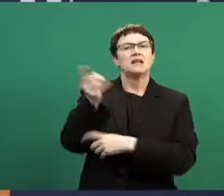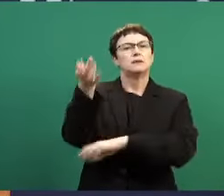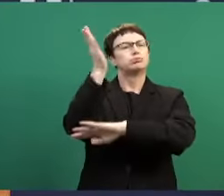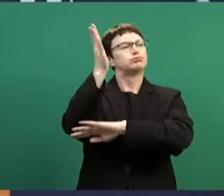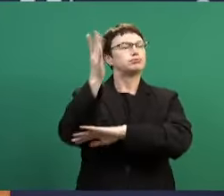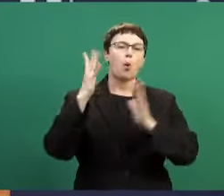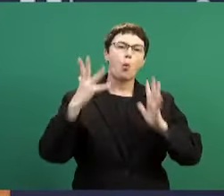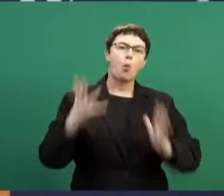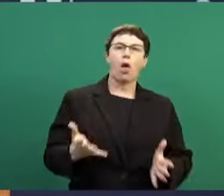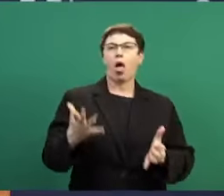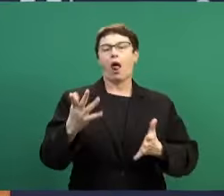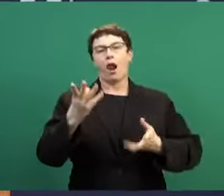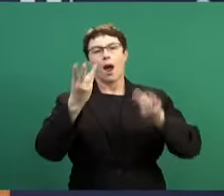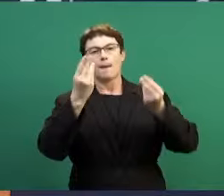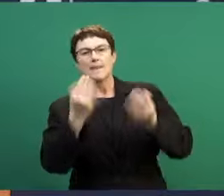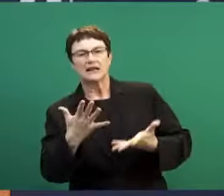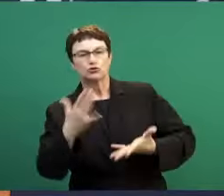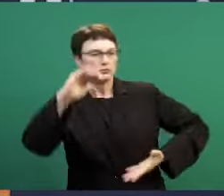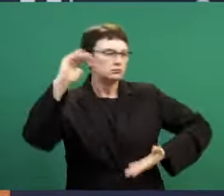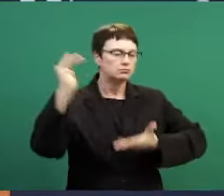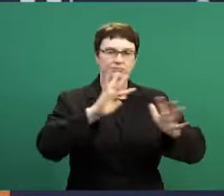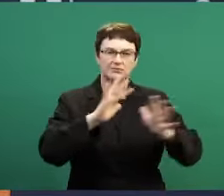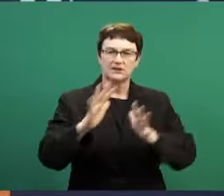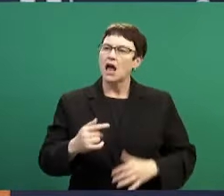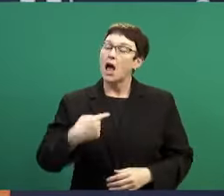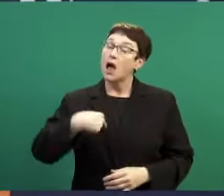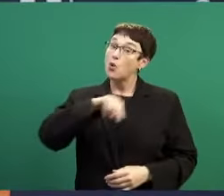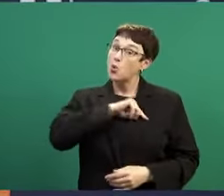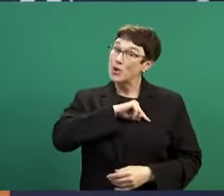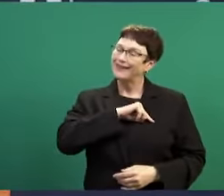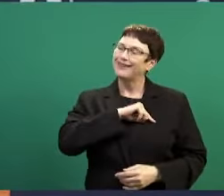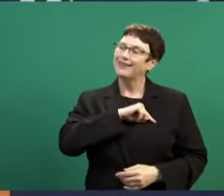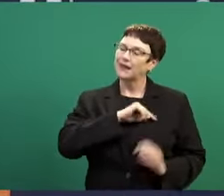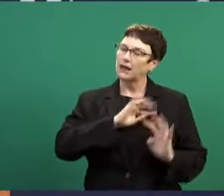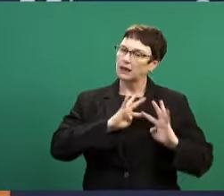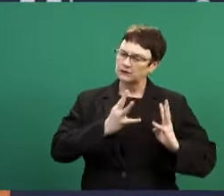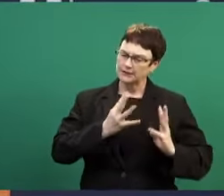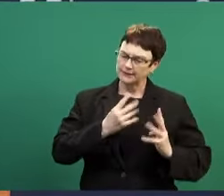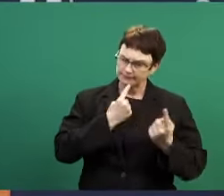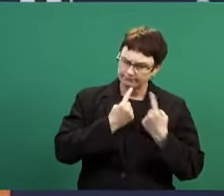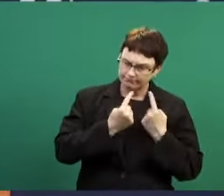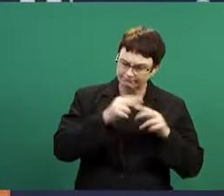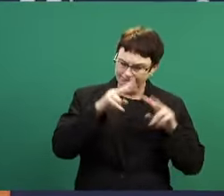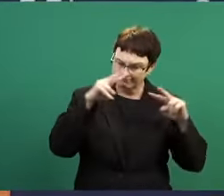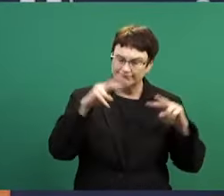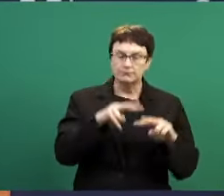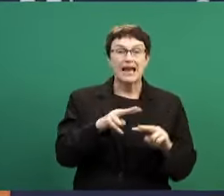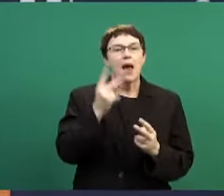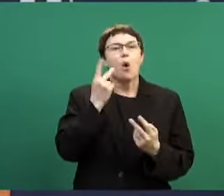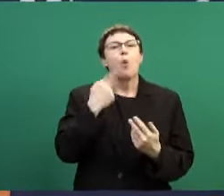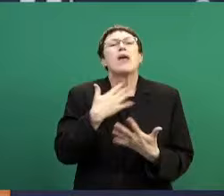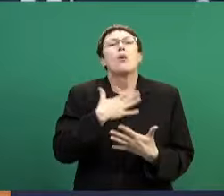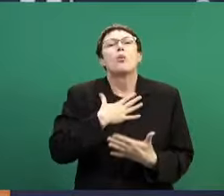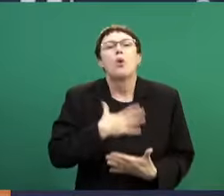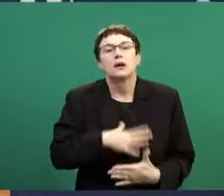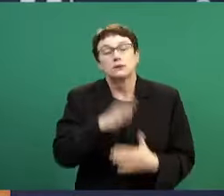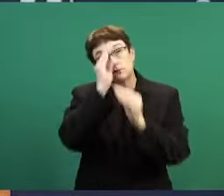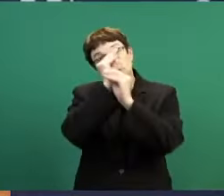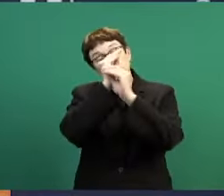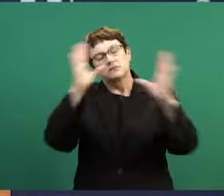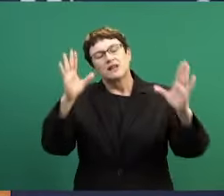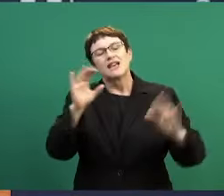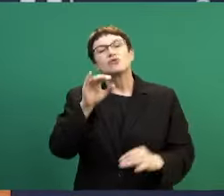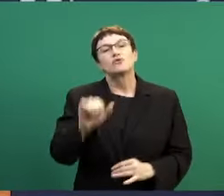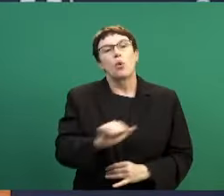really got concerned with fiscal policy to the extent that it would influence the country risk premium and